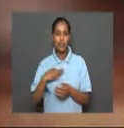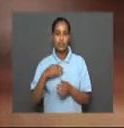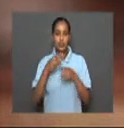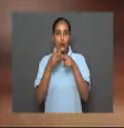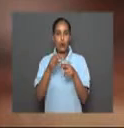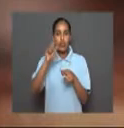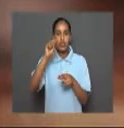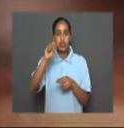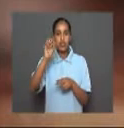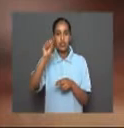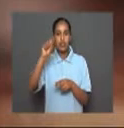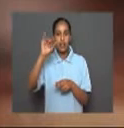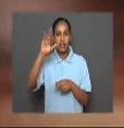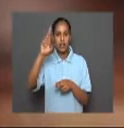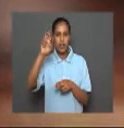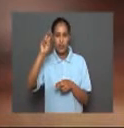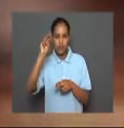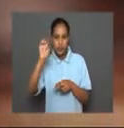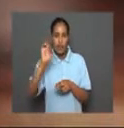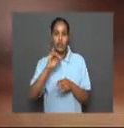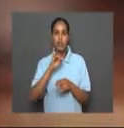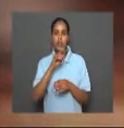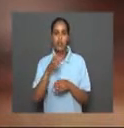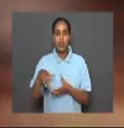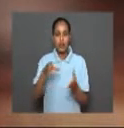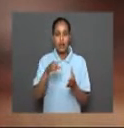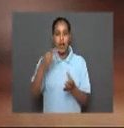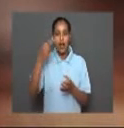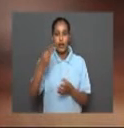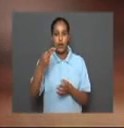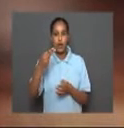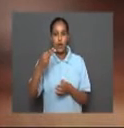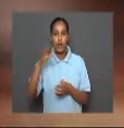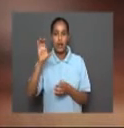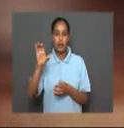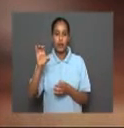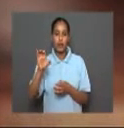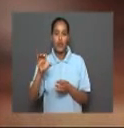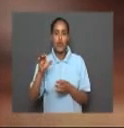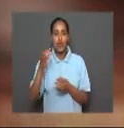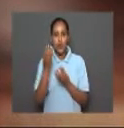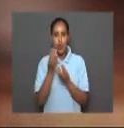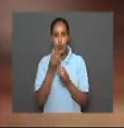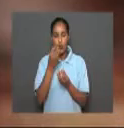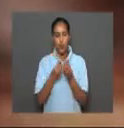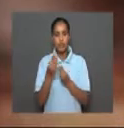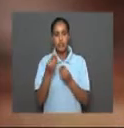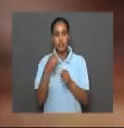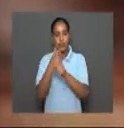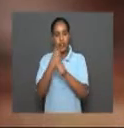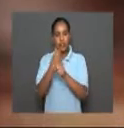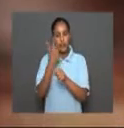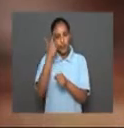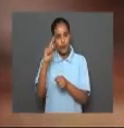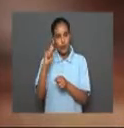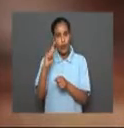called styrene and is a liquid hydrocarbon that is commercially manufactured